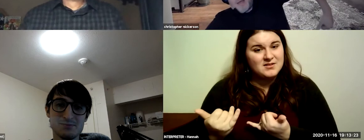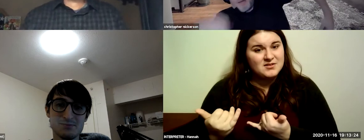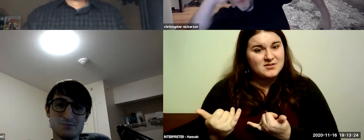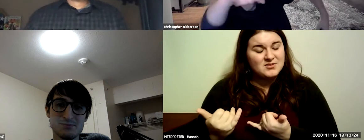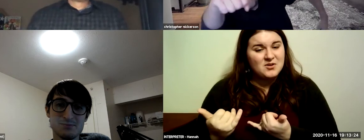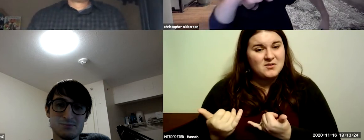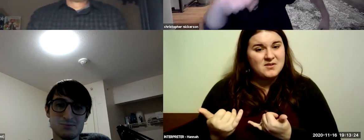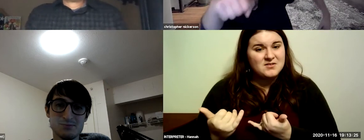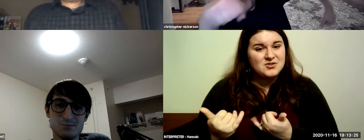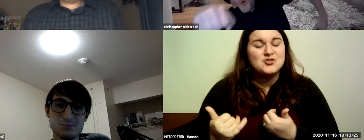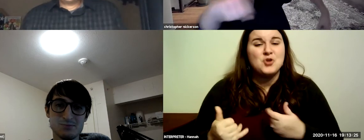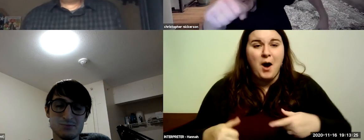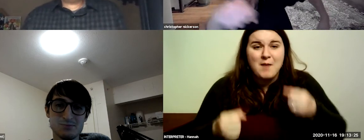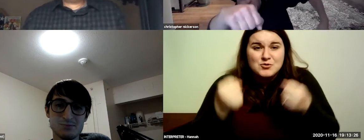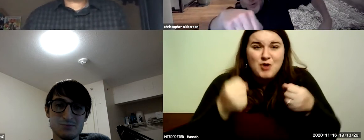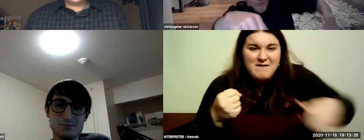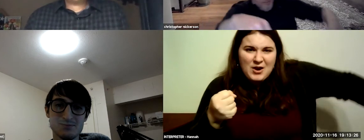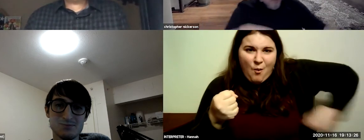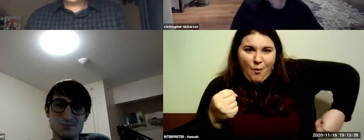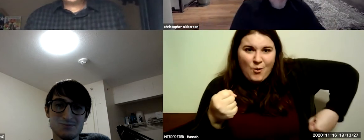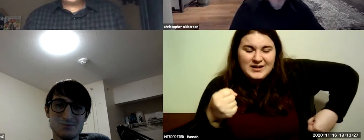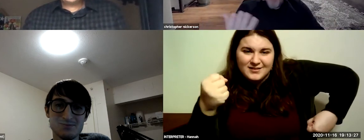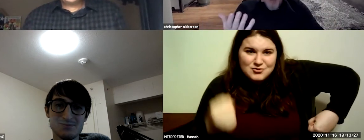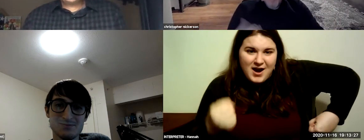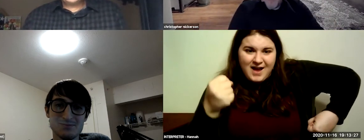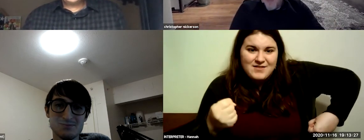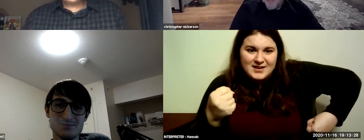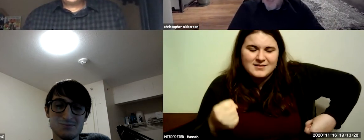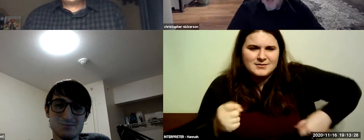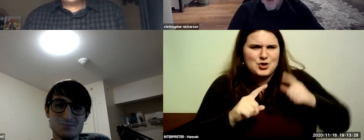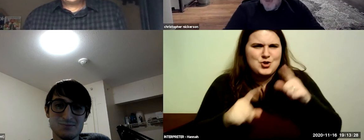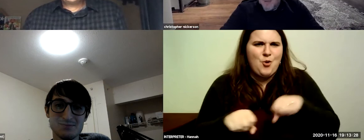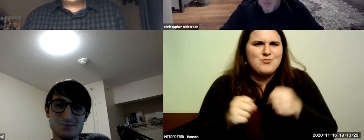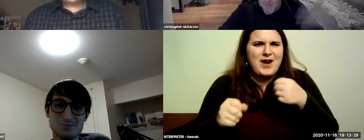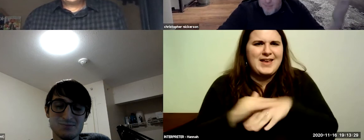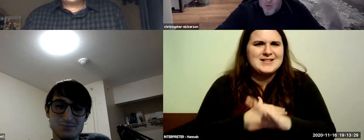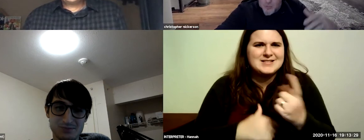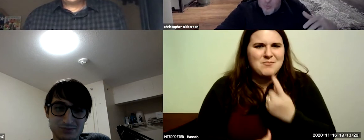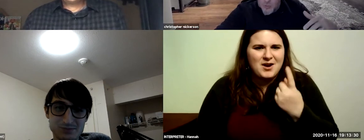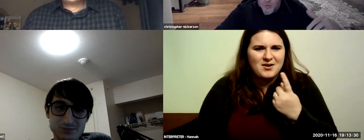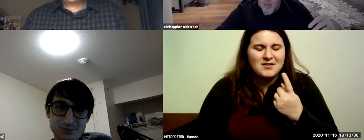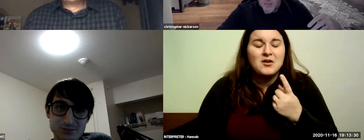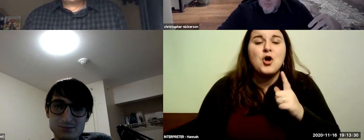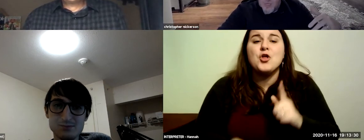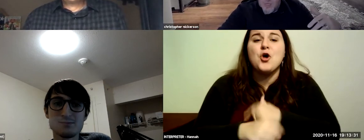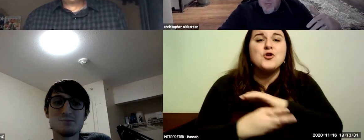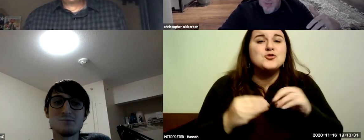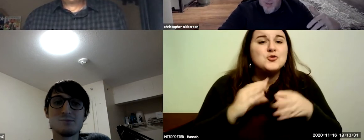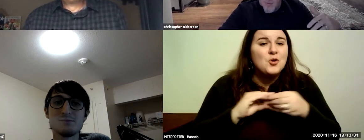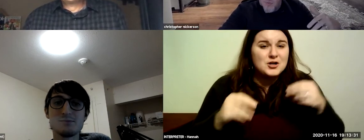door back and I'm driving down the road holding the door to go break into this place. And long story short, as